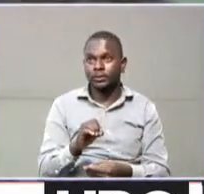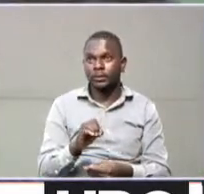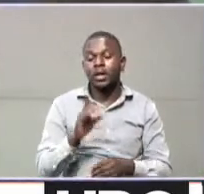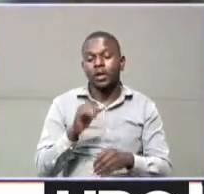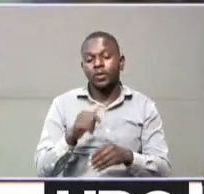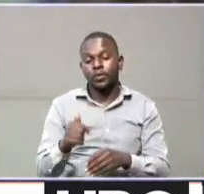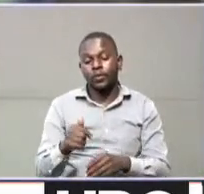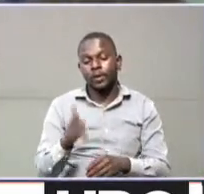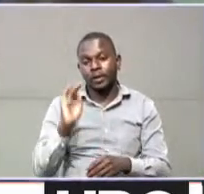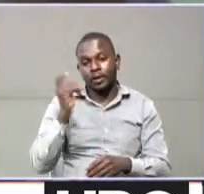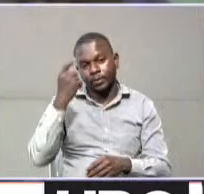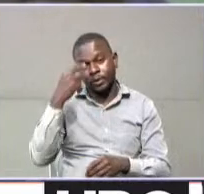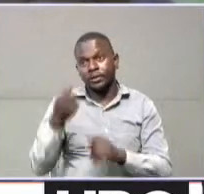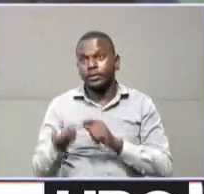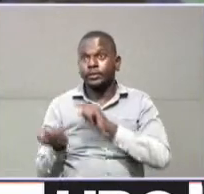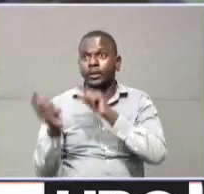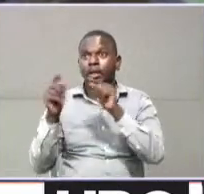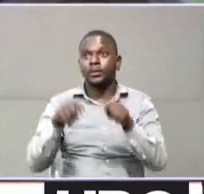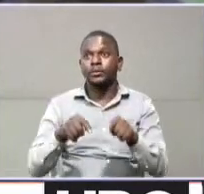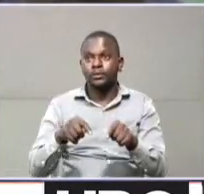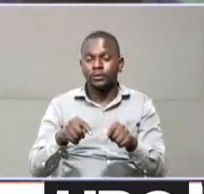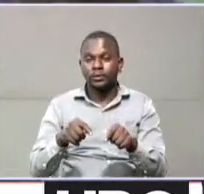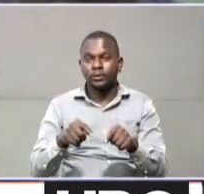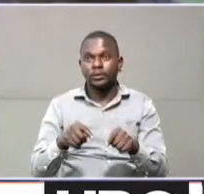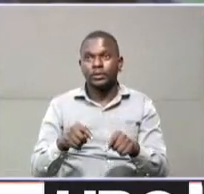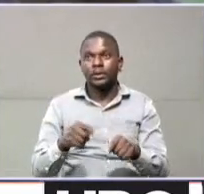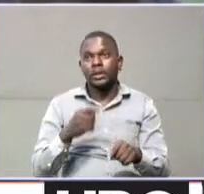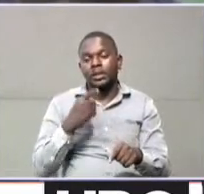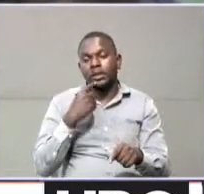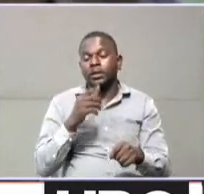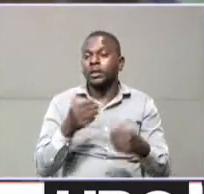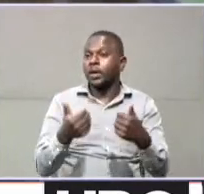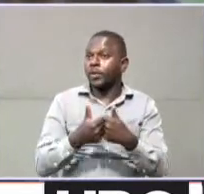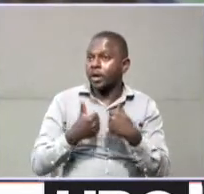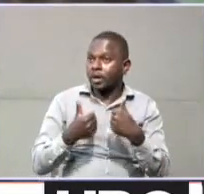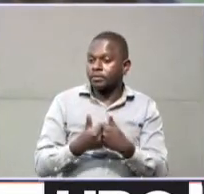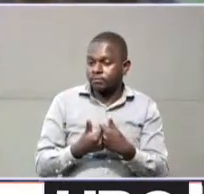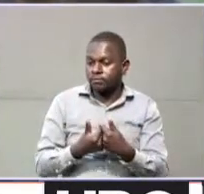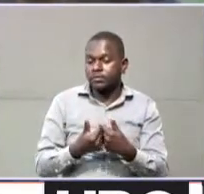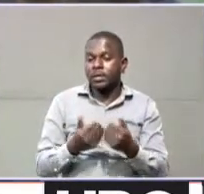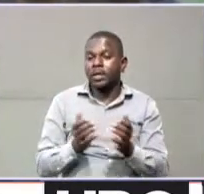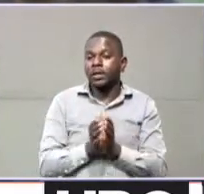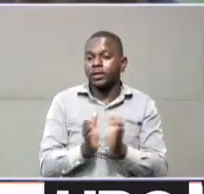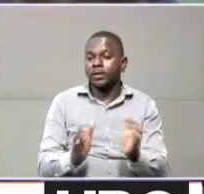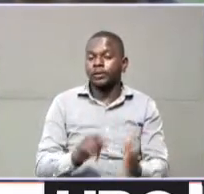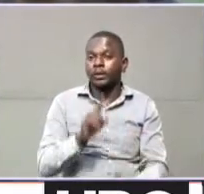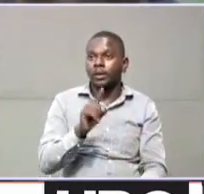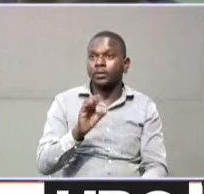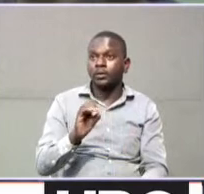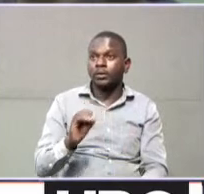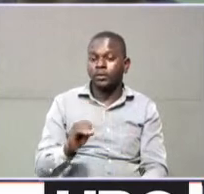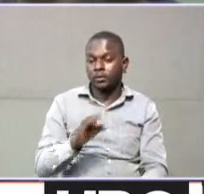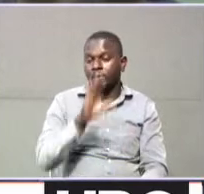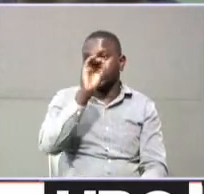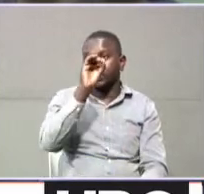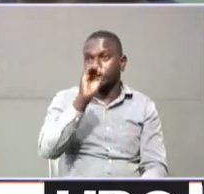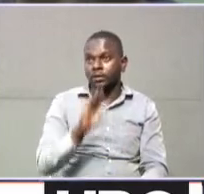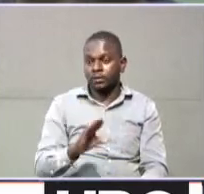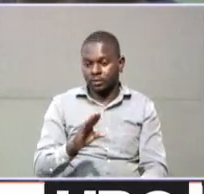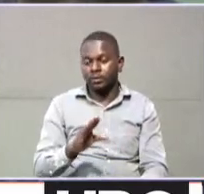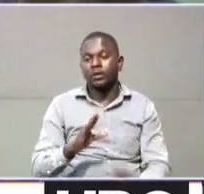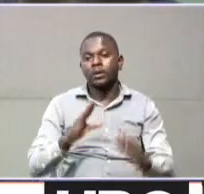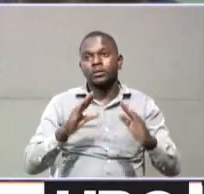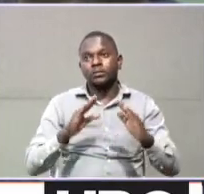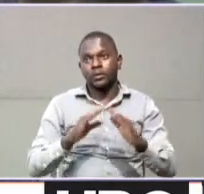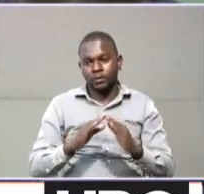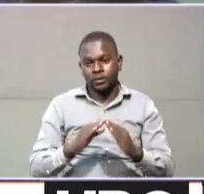when government comes they seem to tell us that the entire hundred percent households they